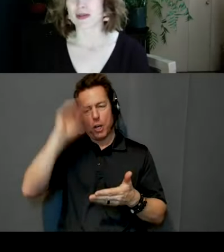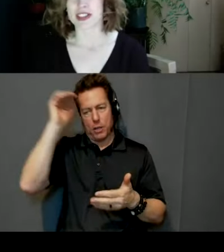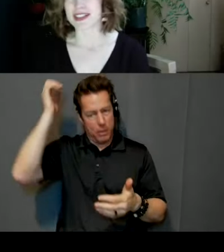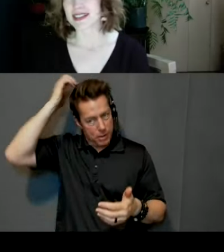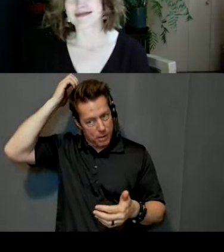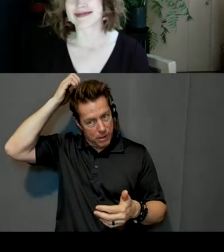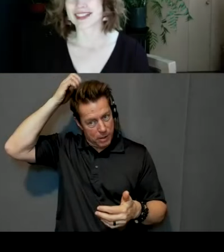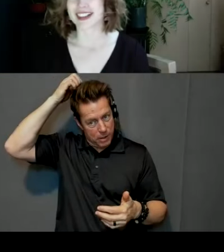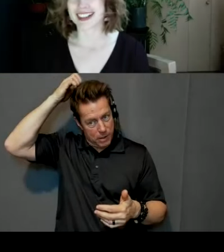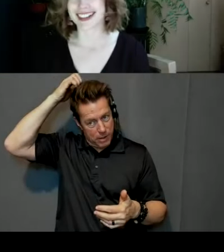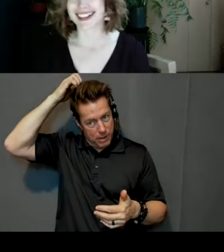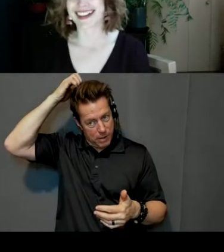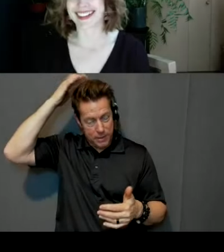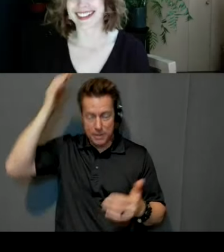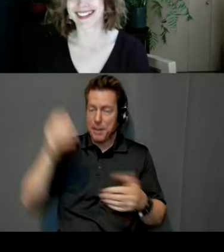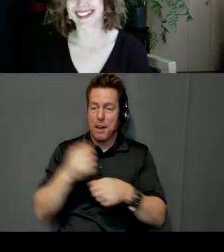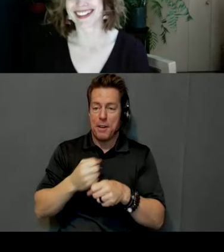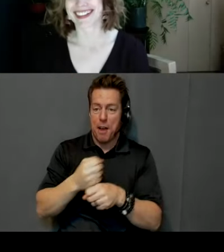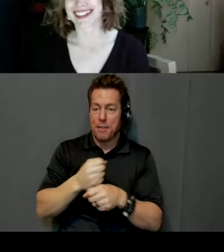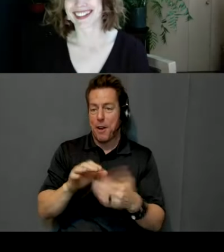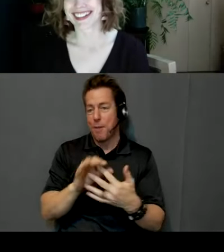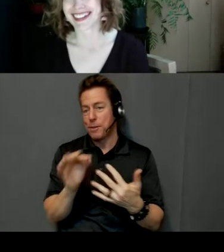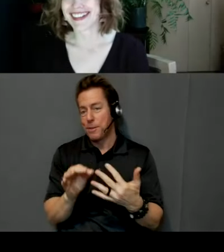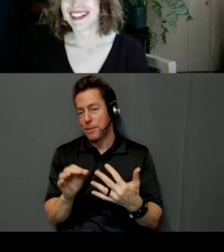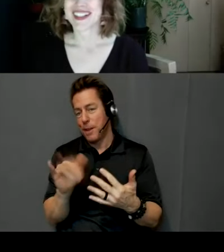coffee options. I know, I have many options